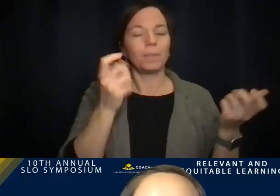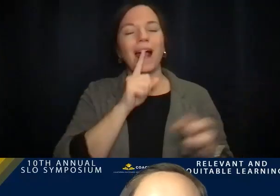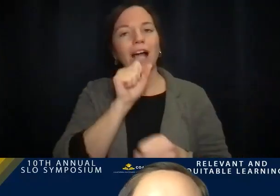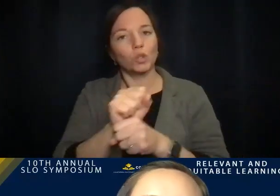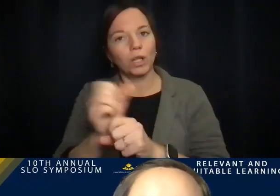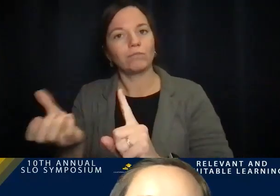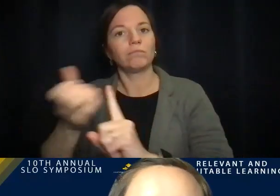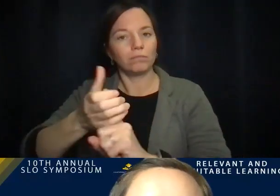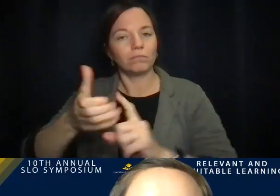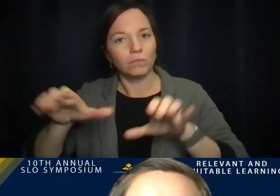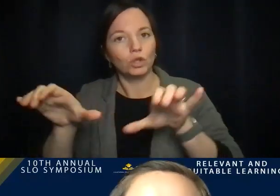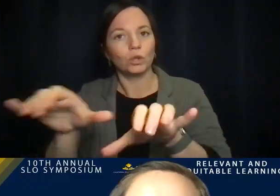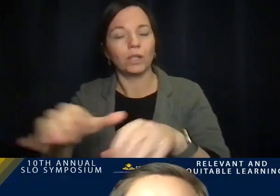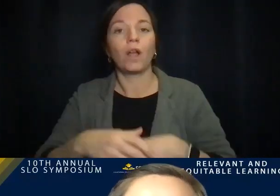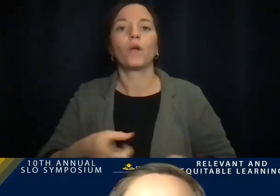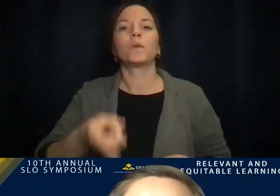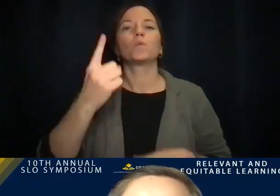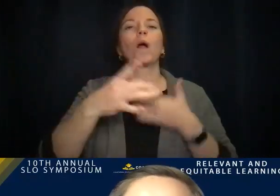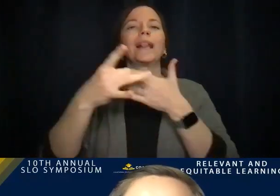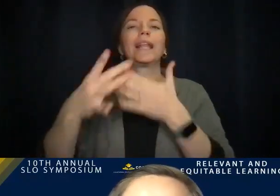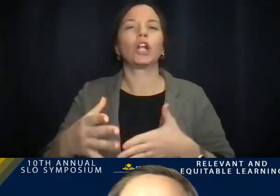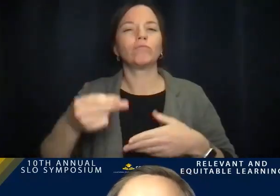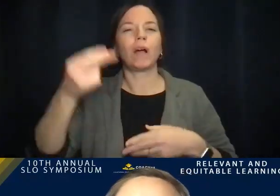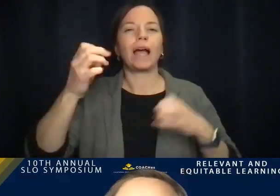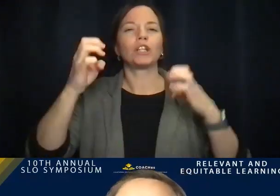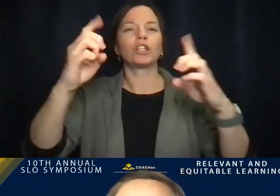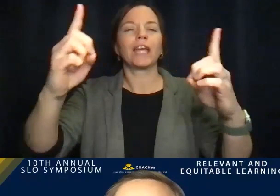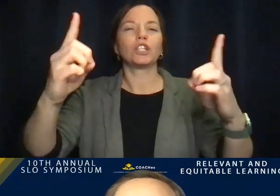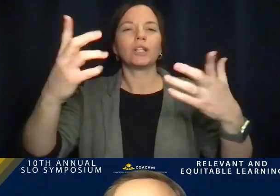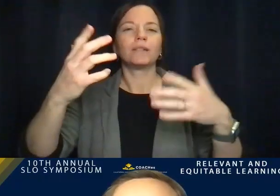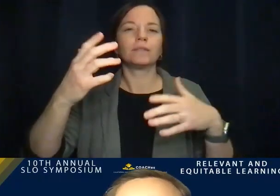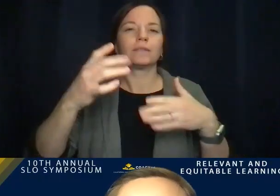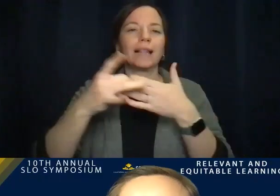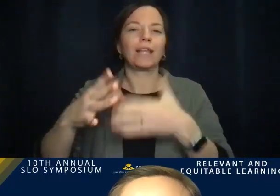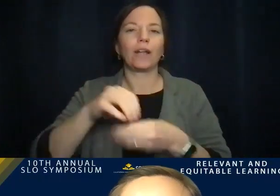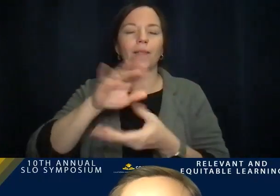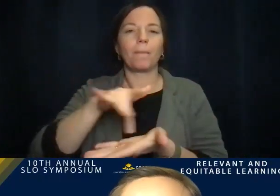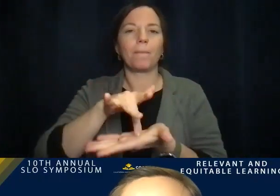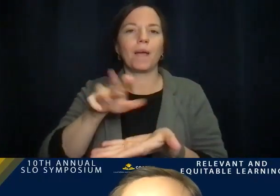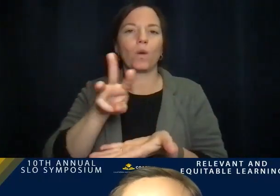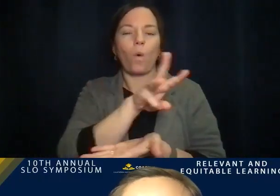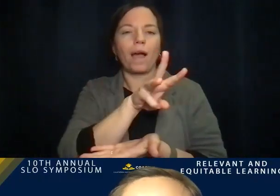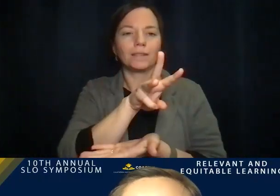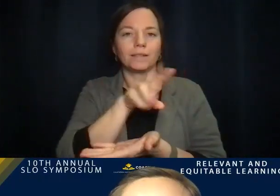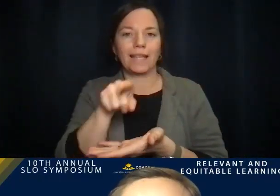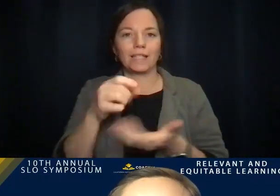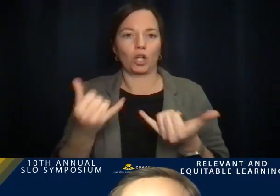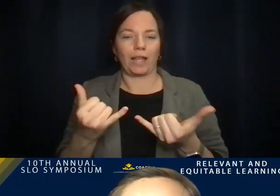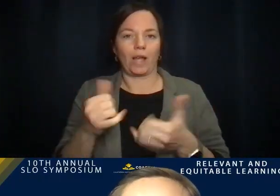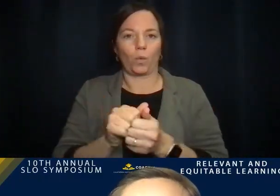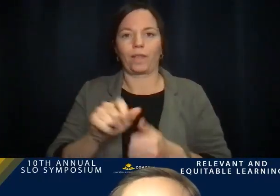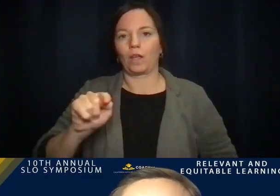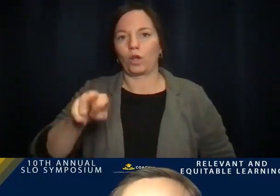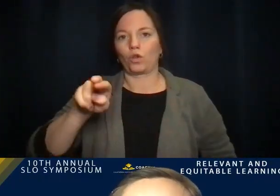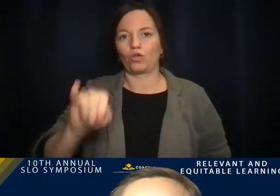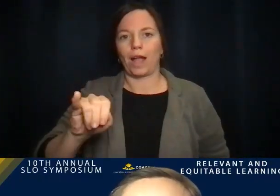there's an industry leader or a higher education leader in the Midwest. He's currently at Tri-C,